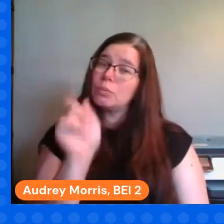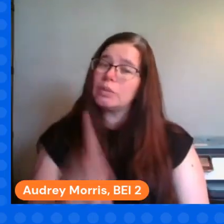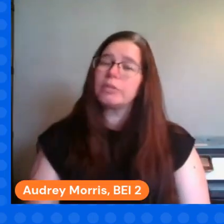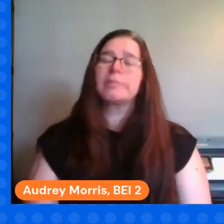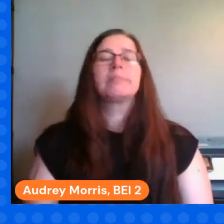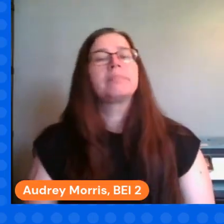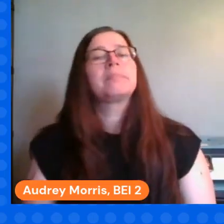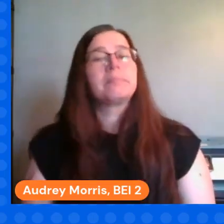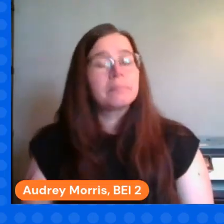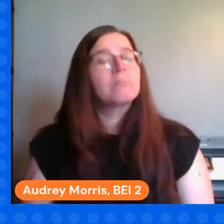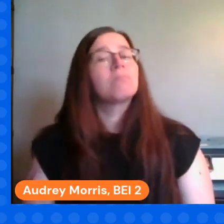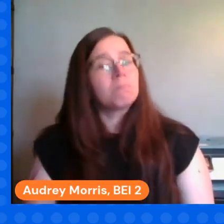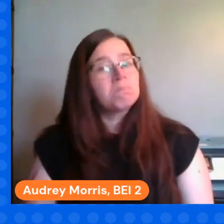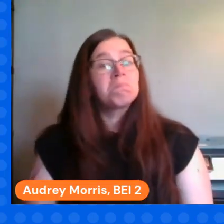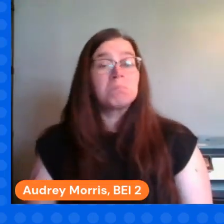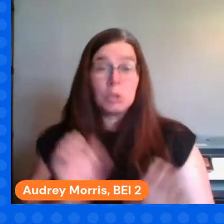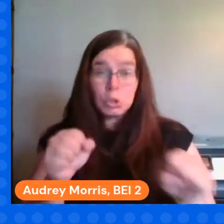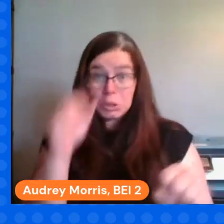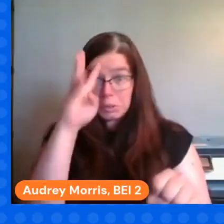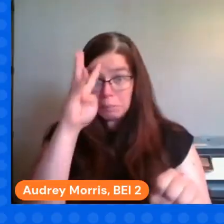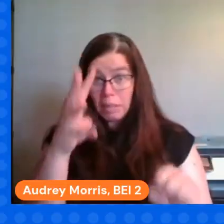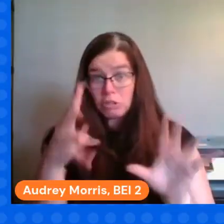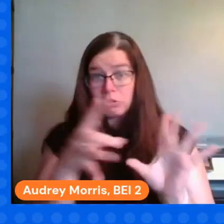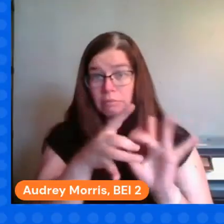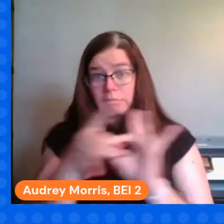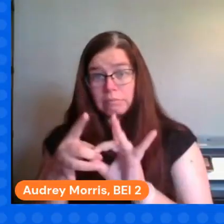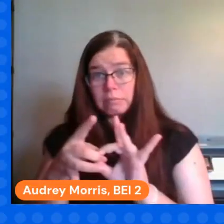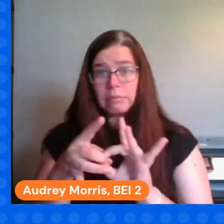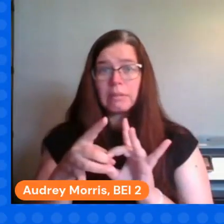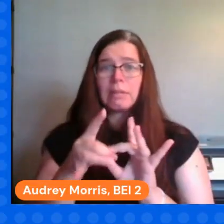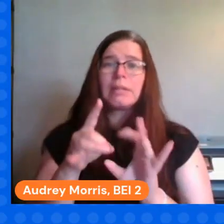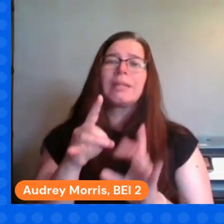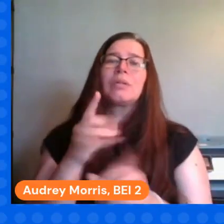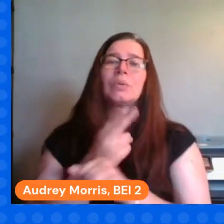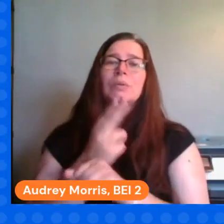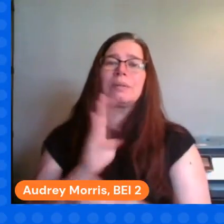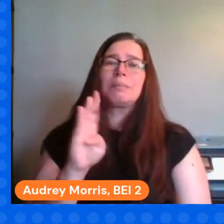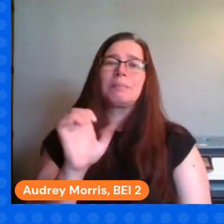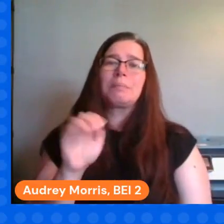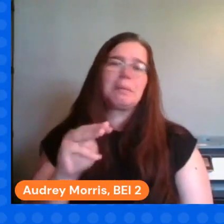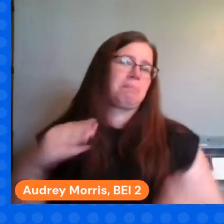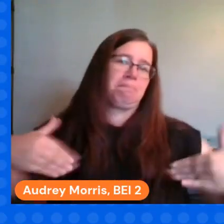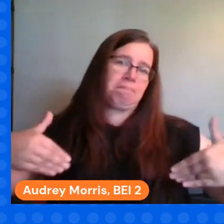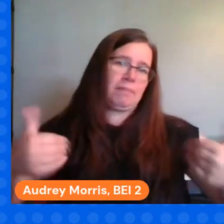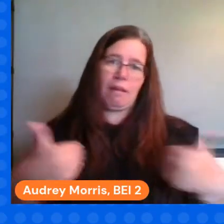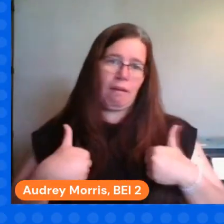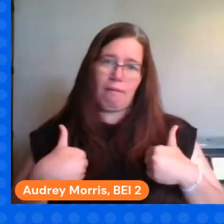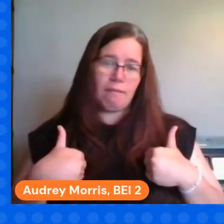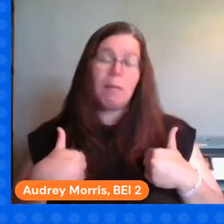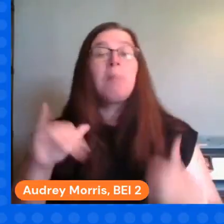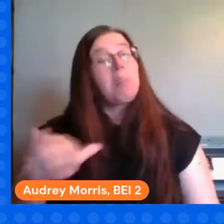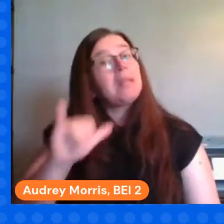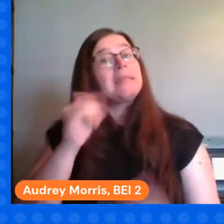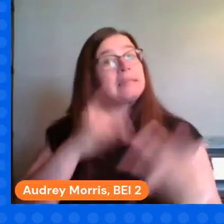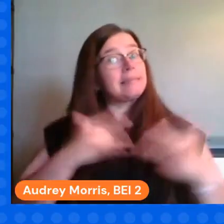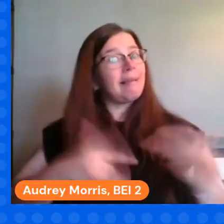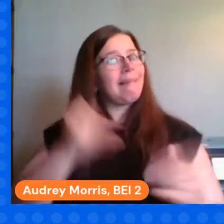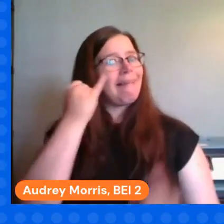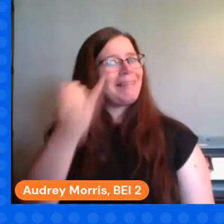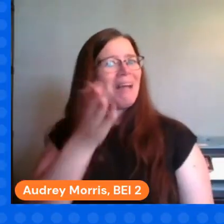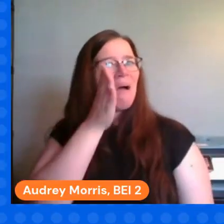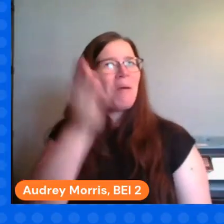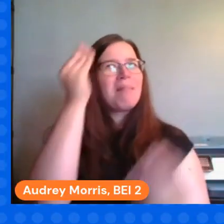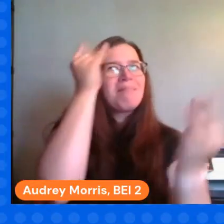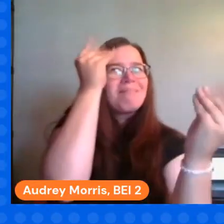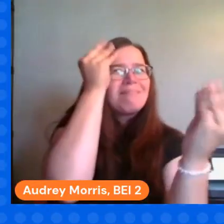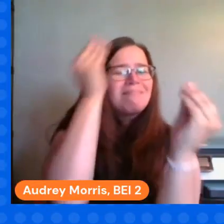So you could imagine an extension maybe that uses Beam. It doesn't exist today. That's a really exciting idea, though, and one I'll definitely go and think more about after